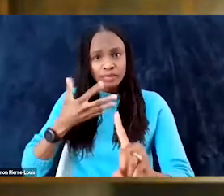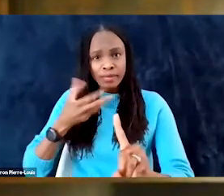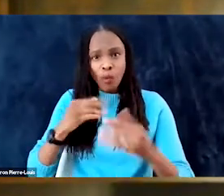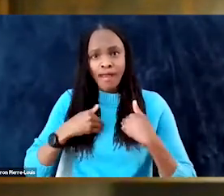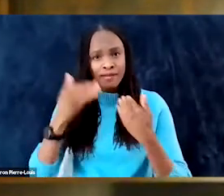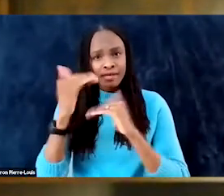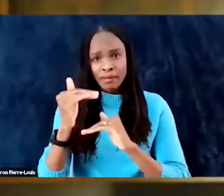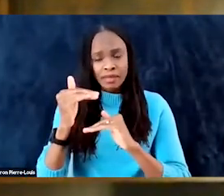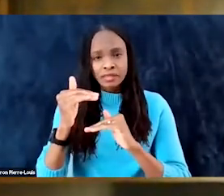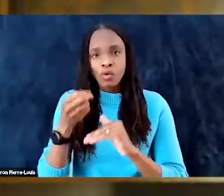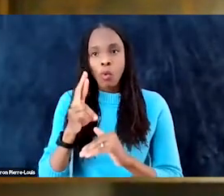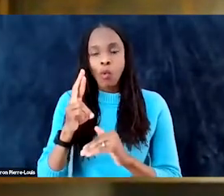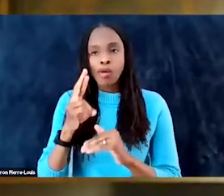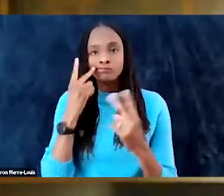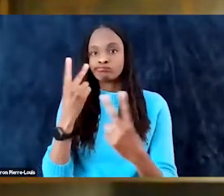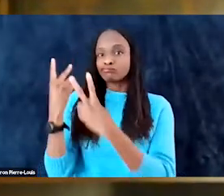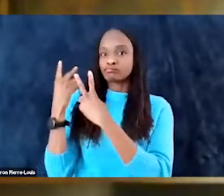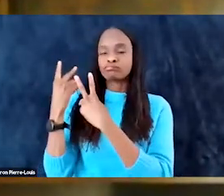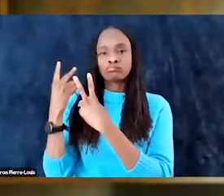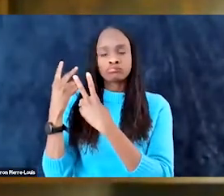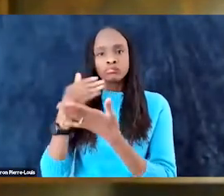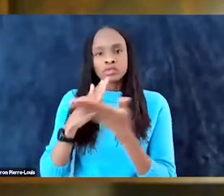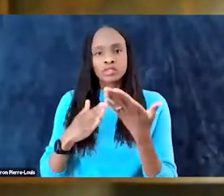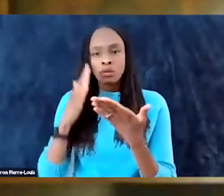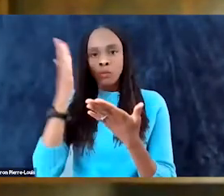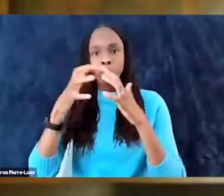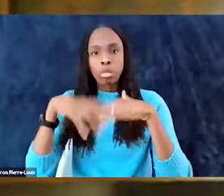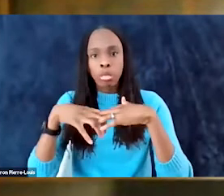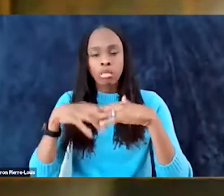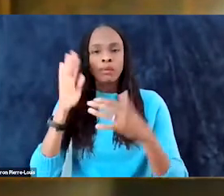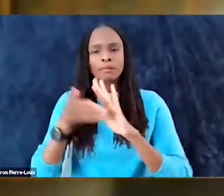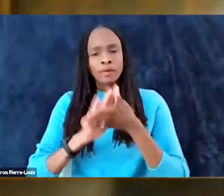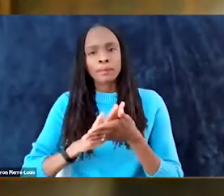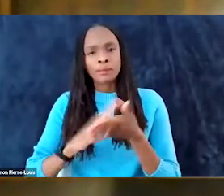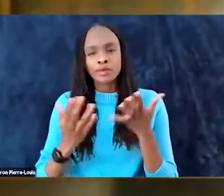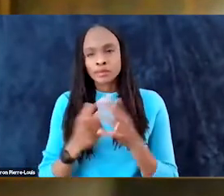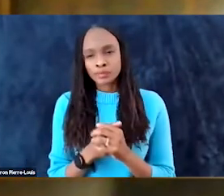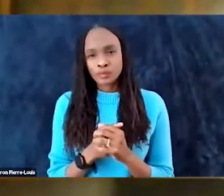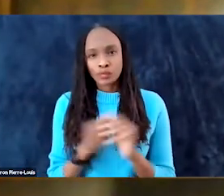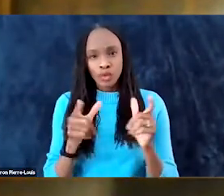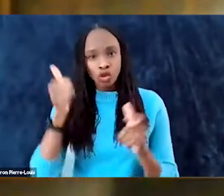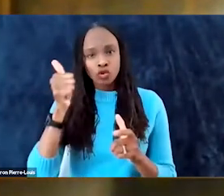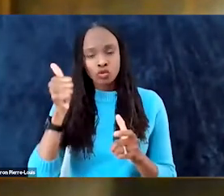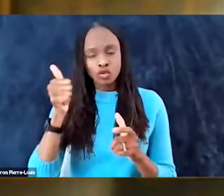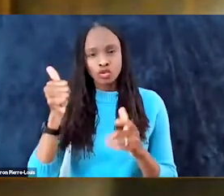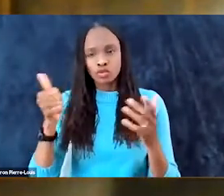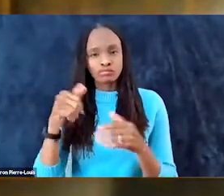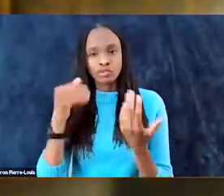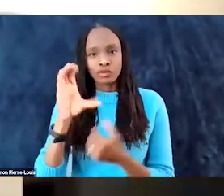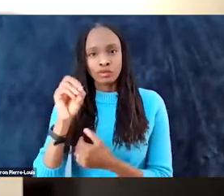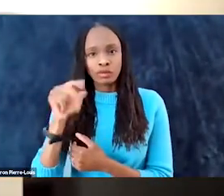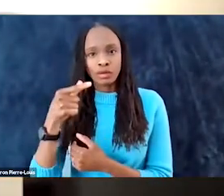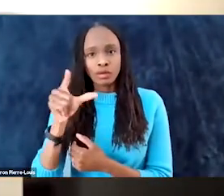or even snapping back, and some of these will collapse and turn into larger conglomerates, but fewer